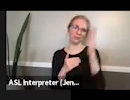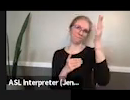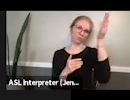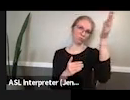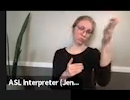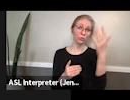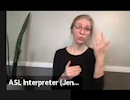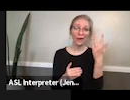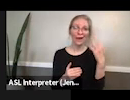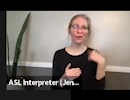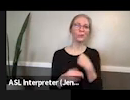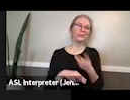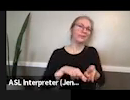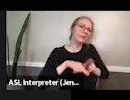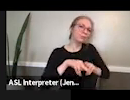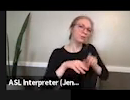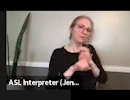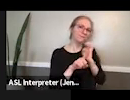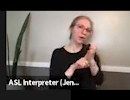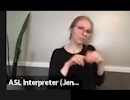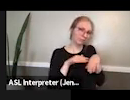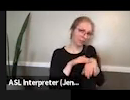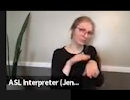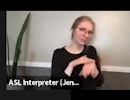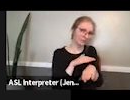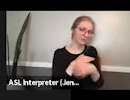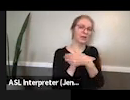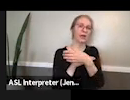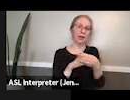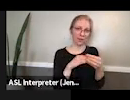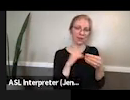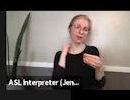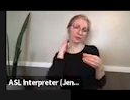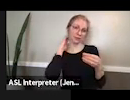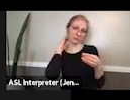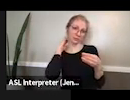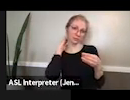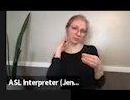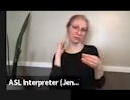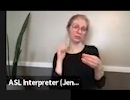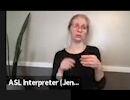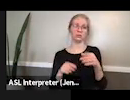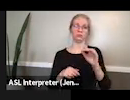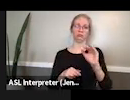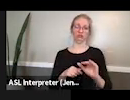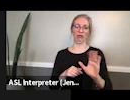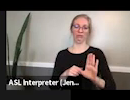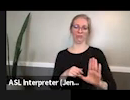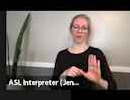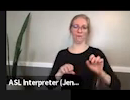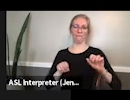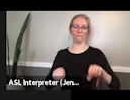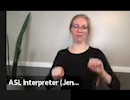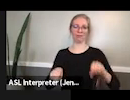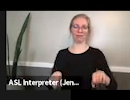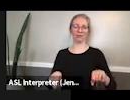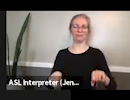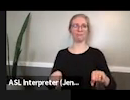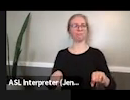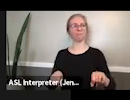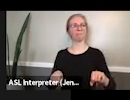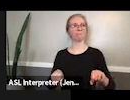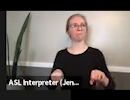increased environmental access and increased that child's ability